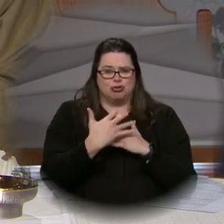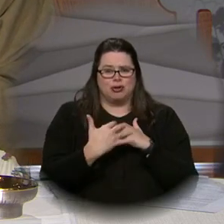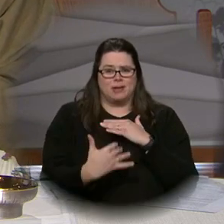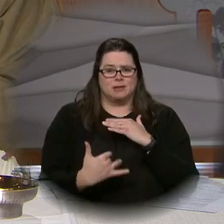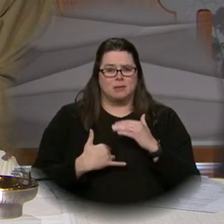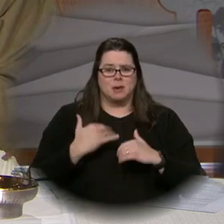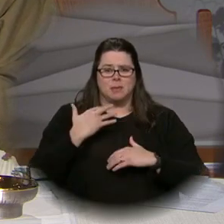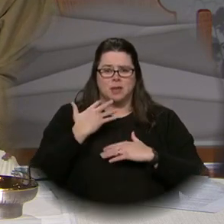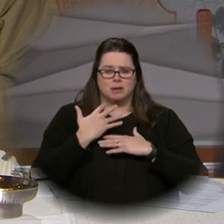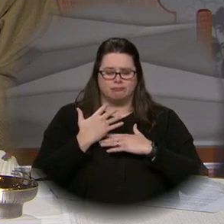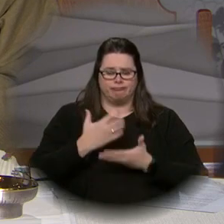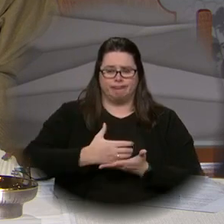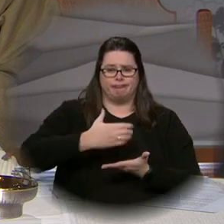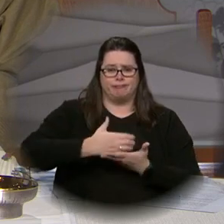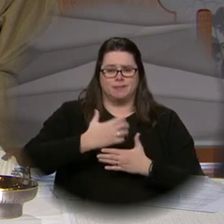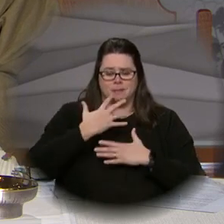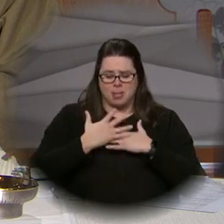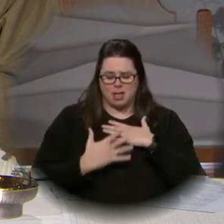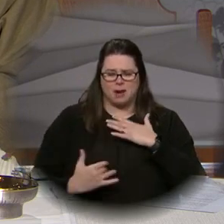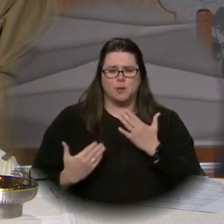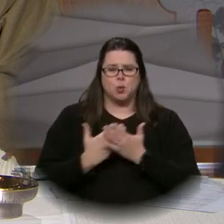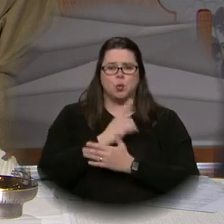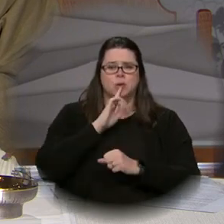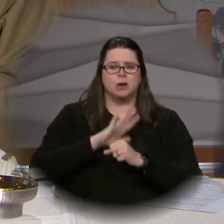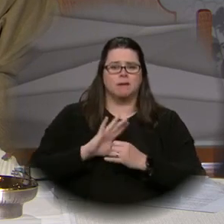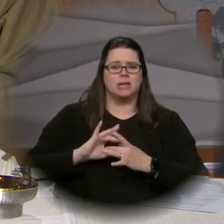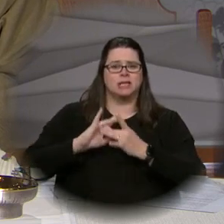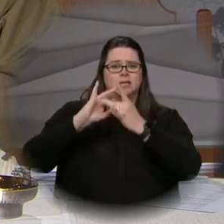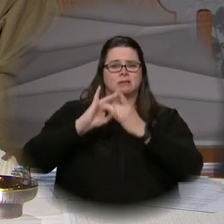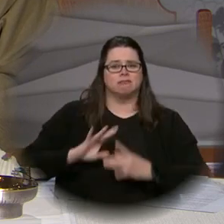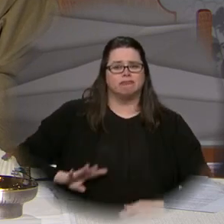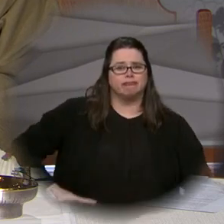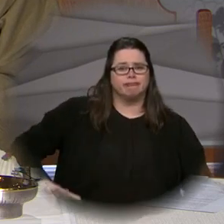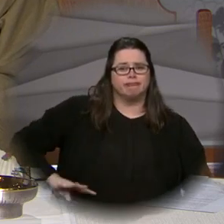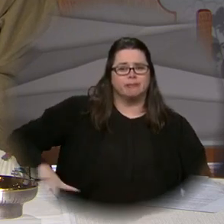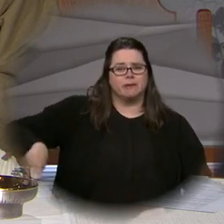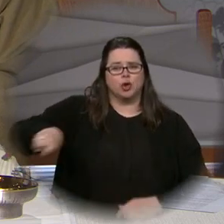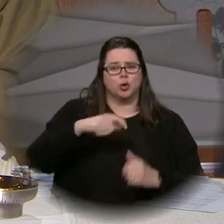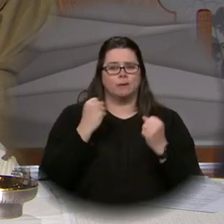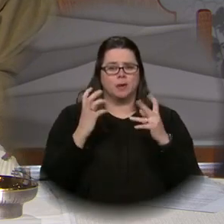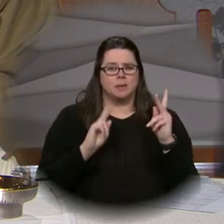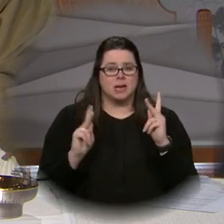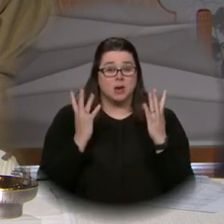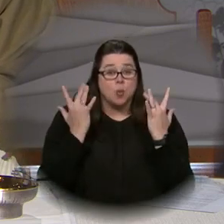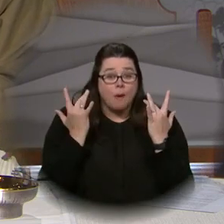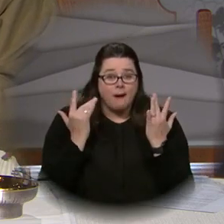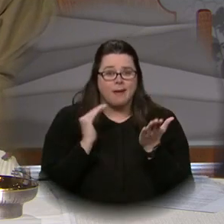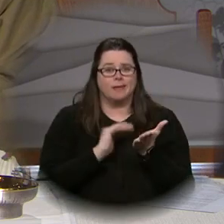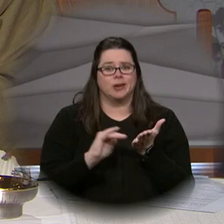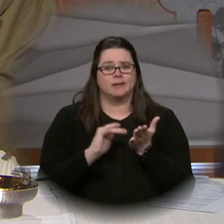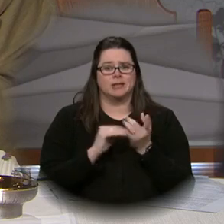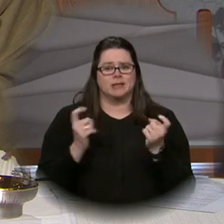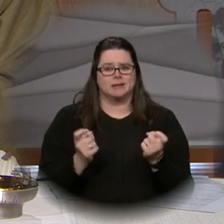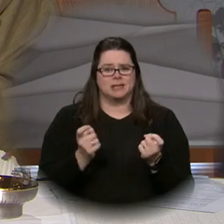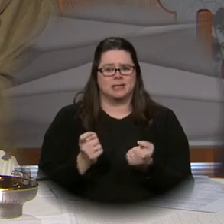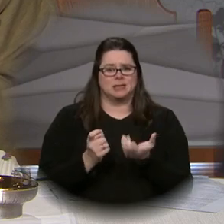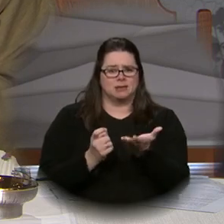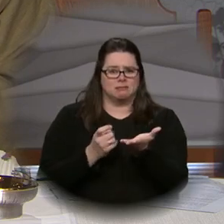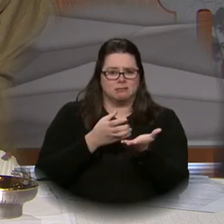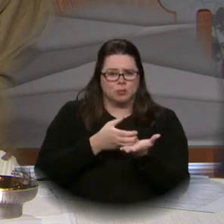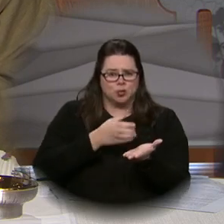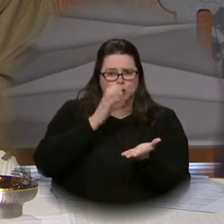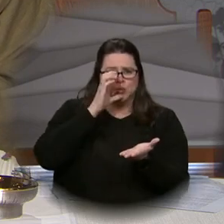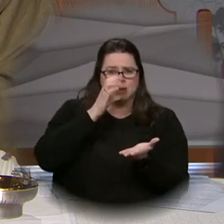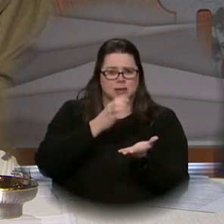this is the chalice of my blood, the blood of the new and eternal covenant, which will be poured out for you and for many for the forgiveness of